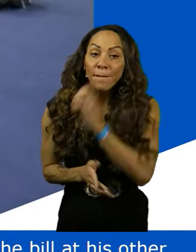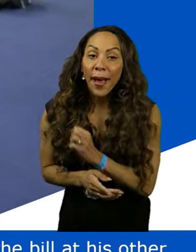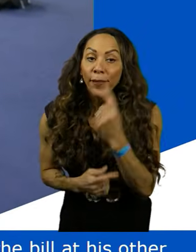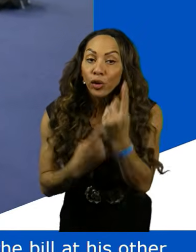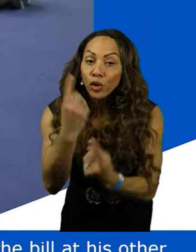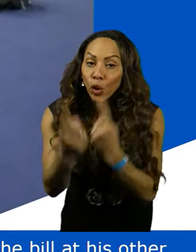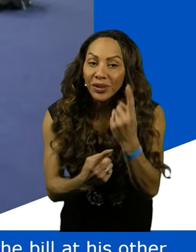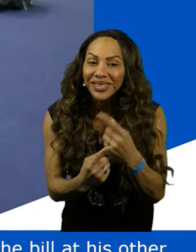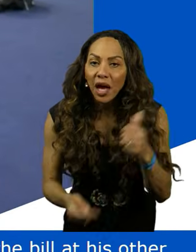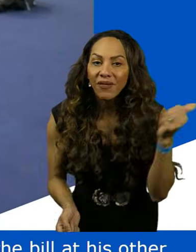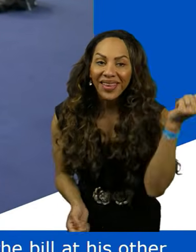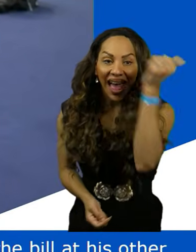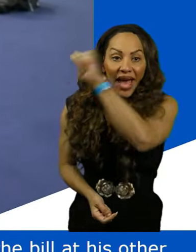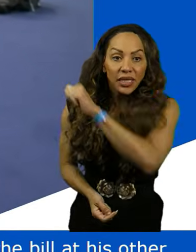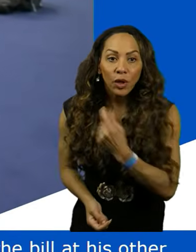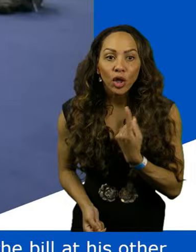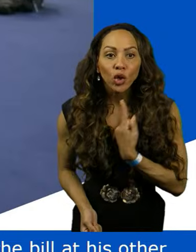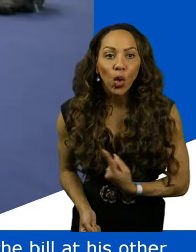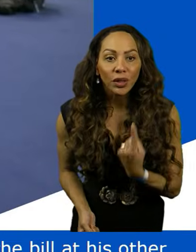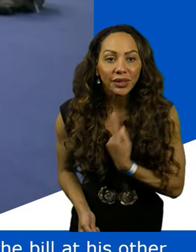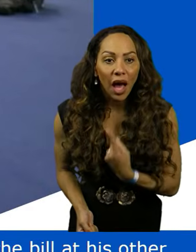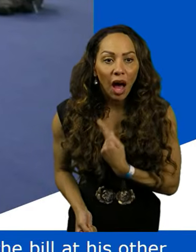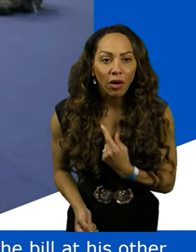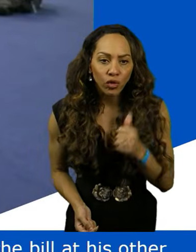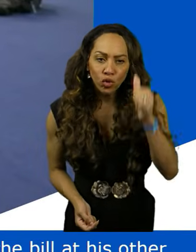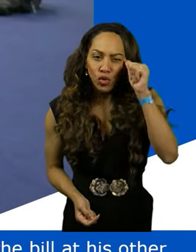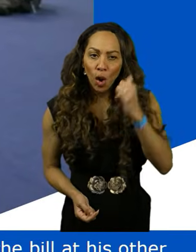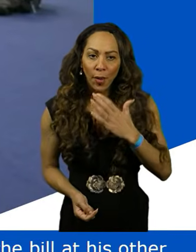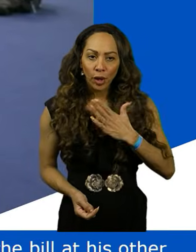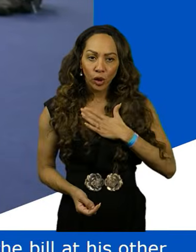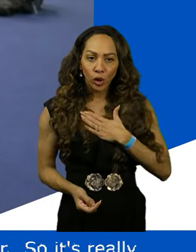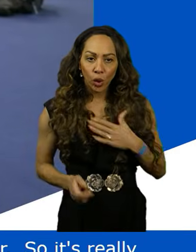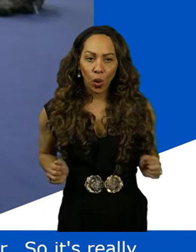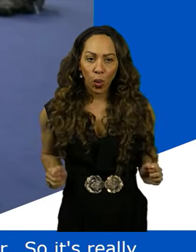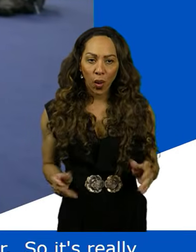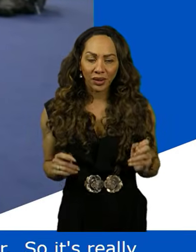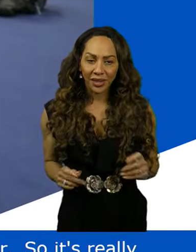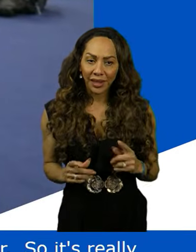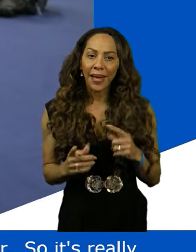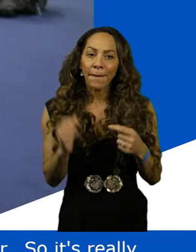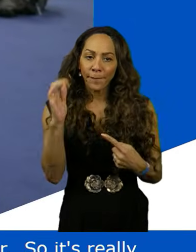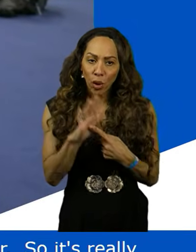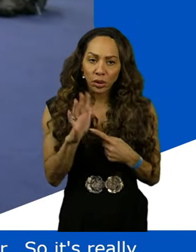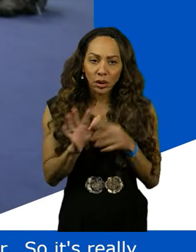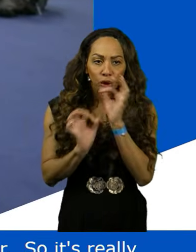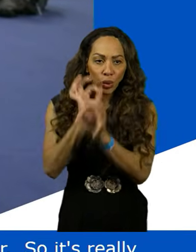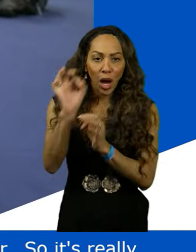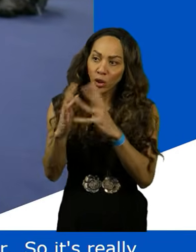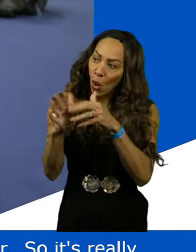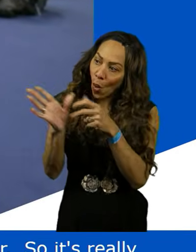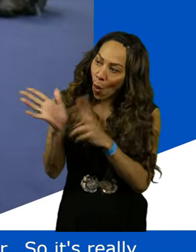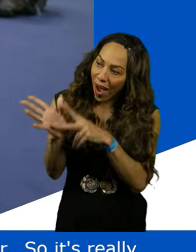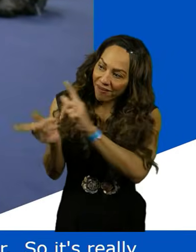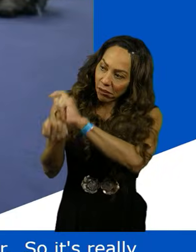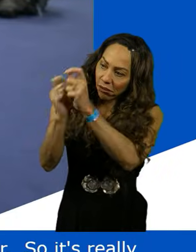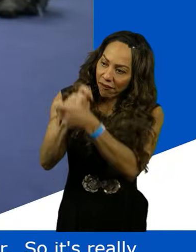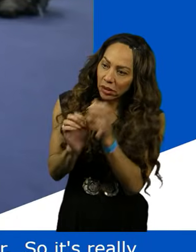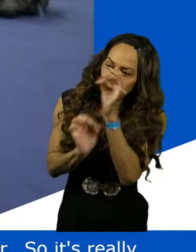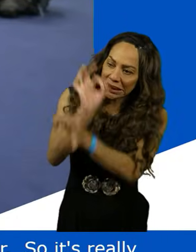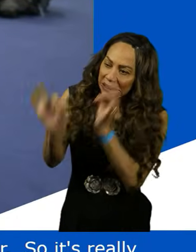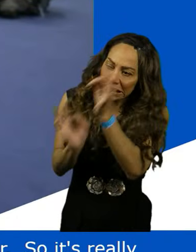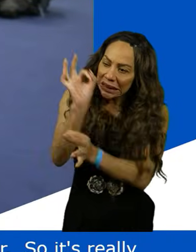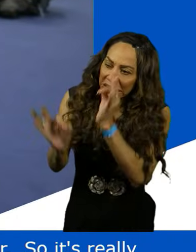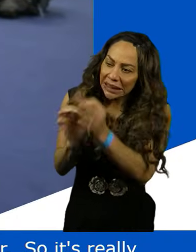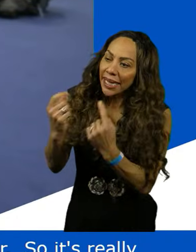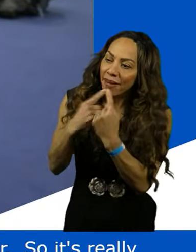wheelchair. So it's really important to ask the right questions when you come and see our WAV converters and to get as much information as you